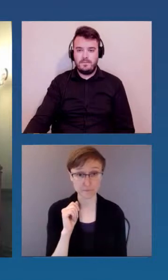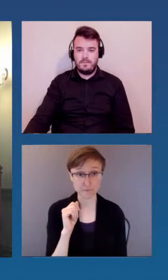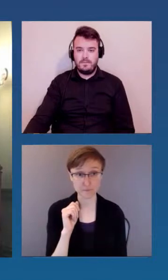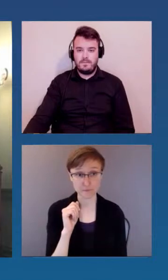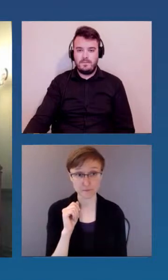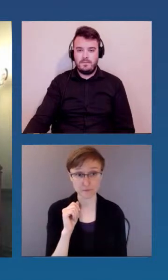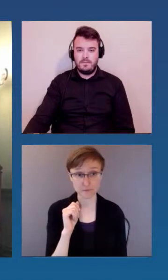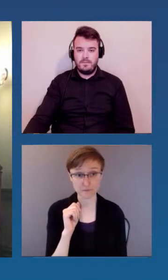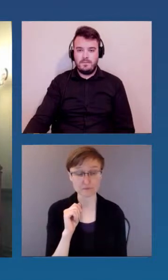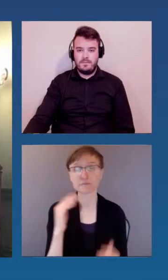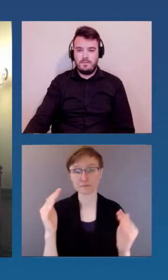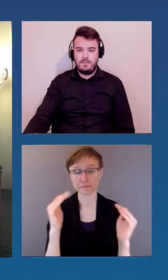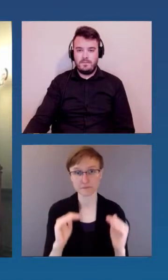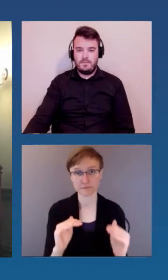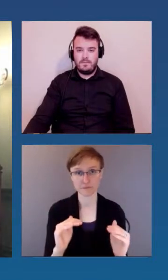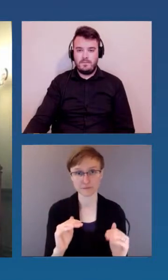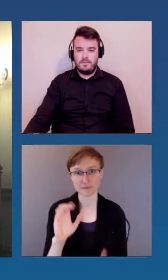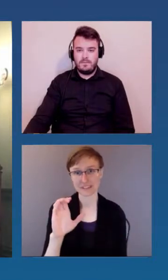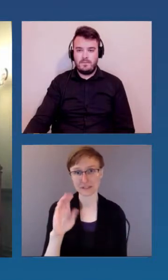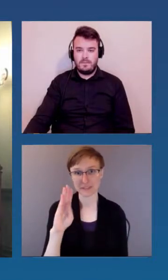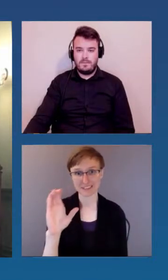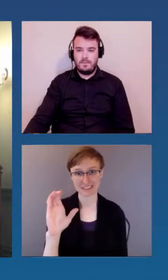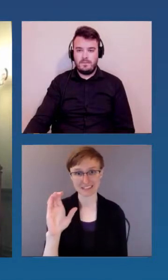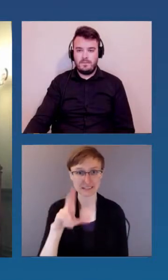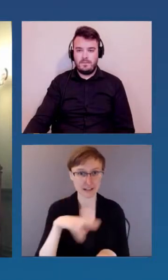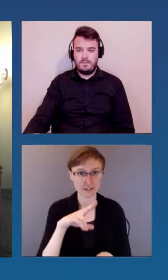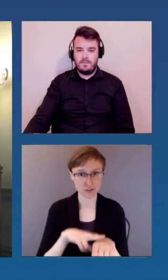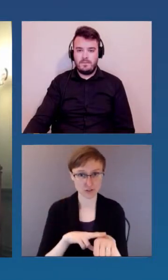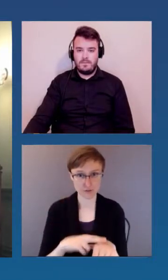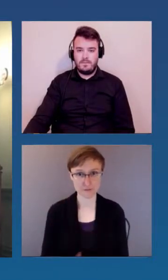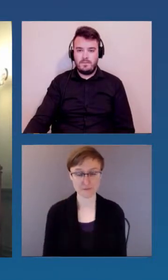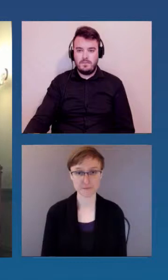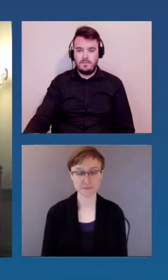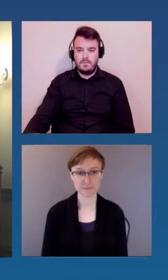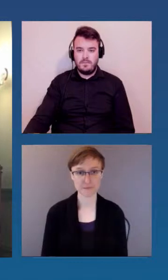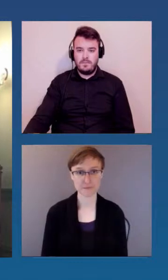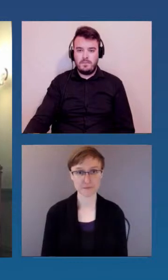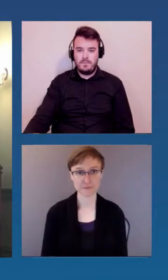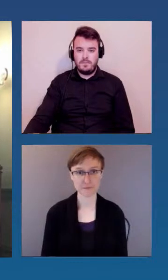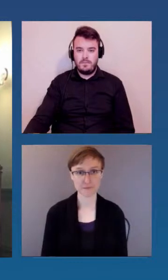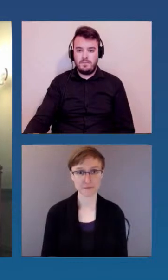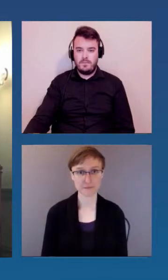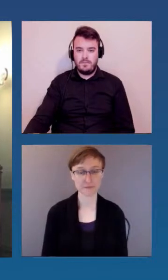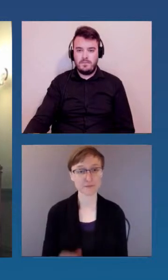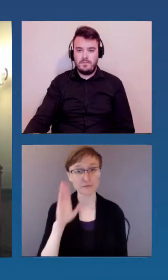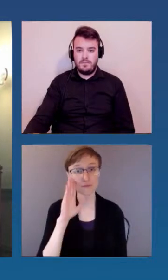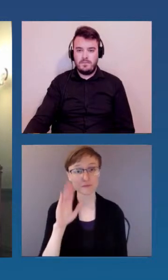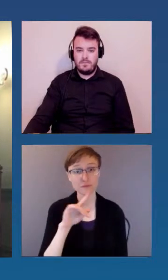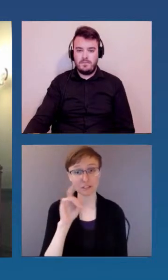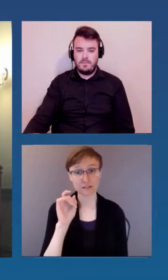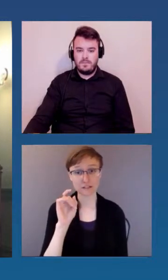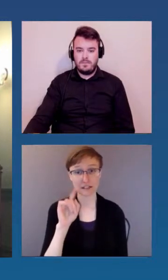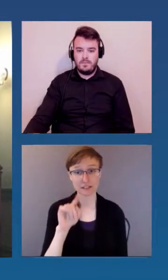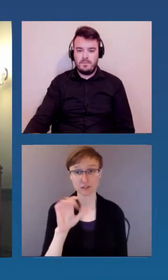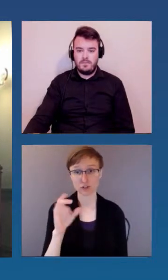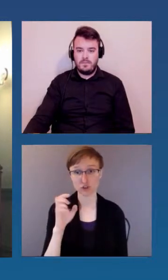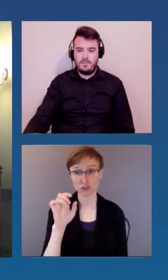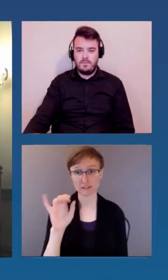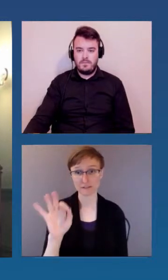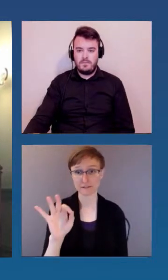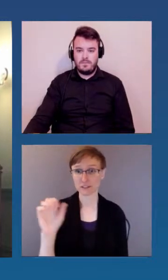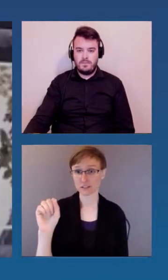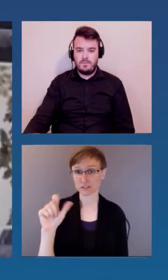I will now invite each agency in alphabetical order to ask their question. Please remember you have one question and one follow-up only. Nous allons